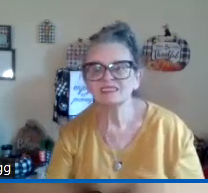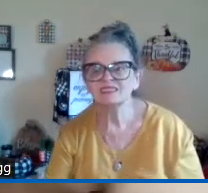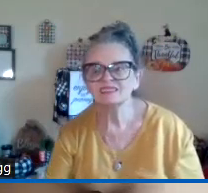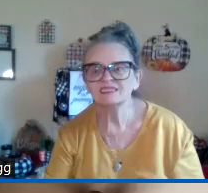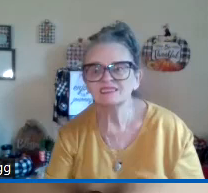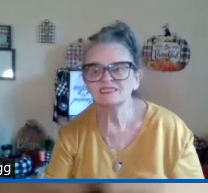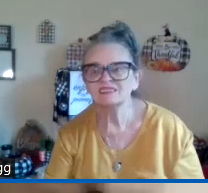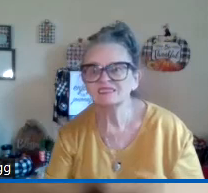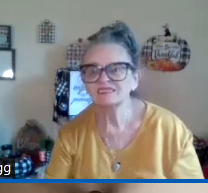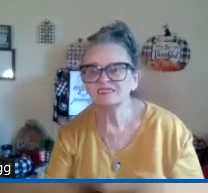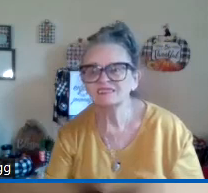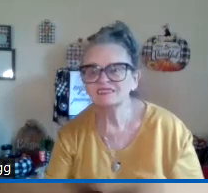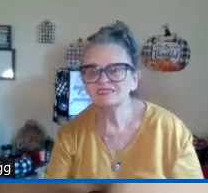They fight.